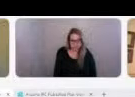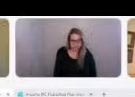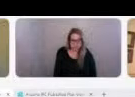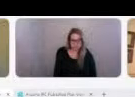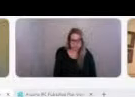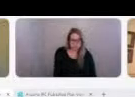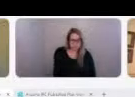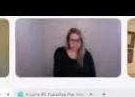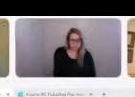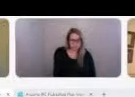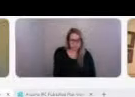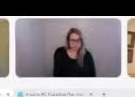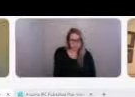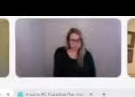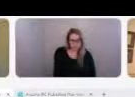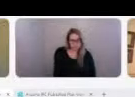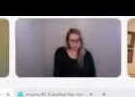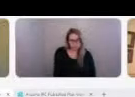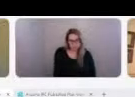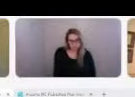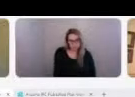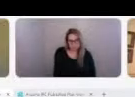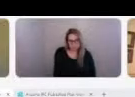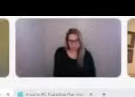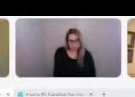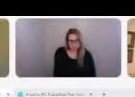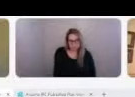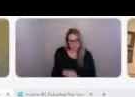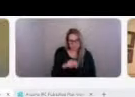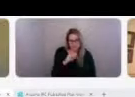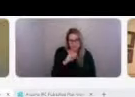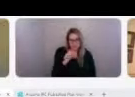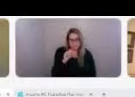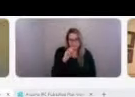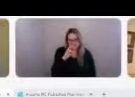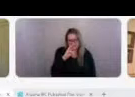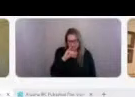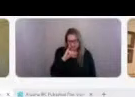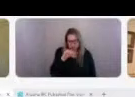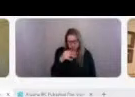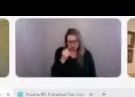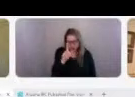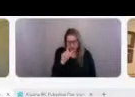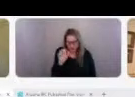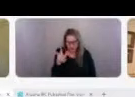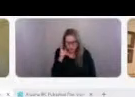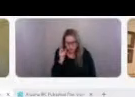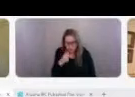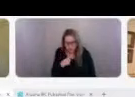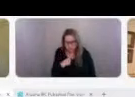thank you and i believe adio najila is back on the line mr najeela can you hear us